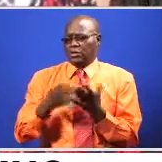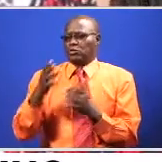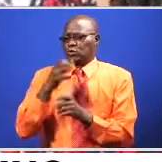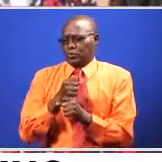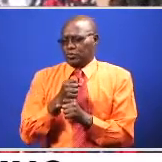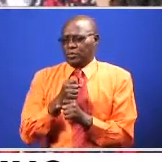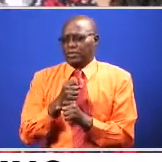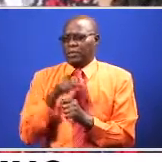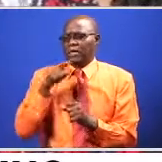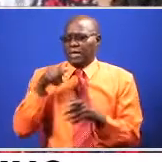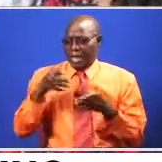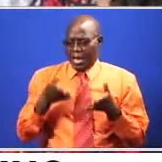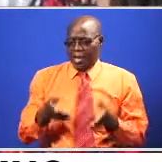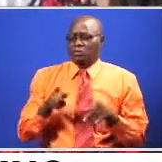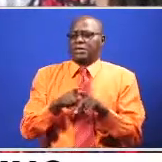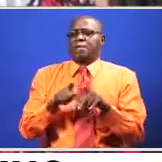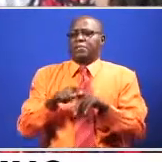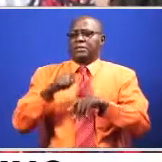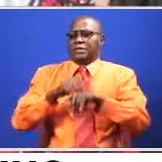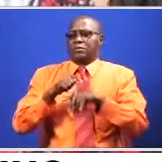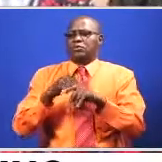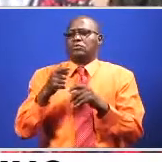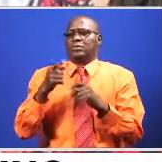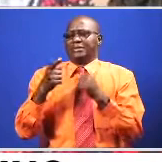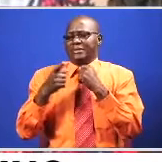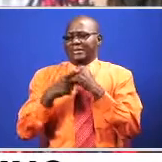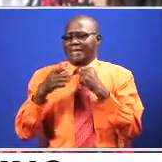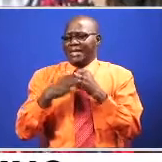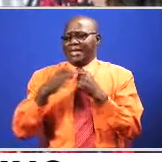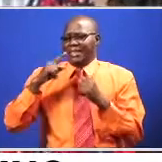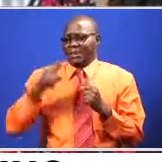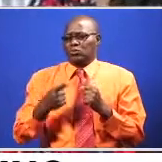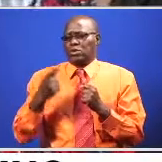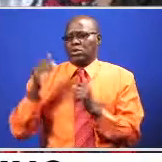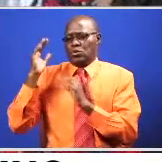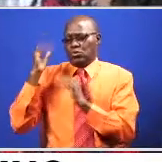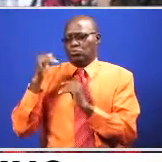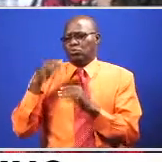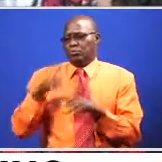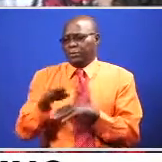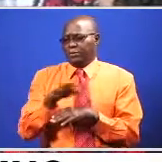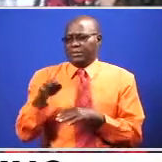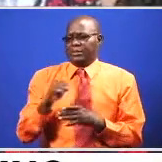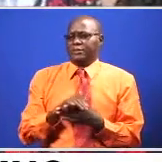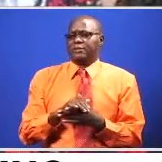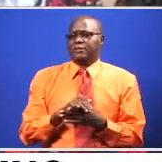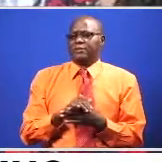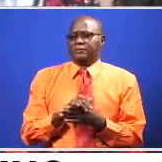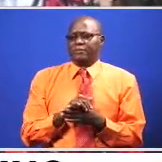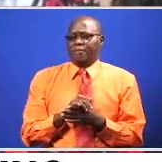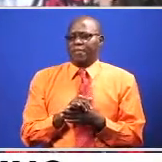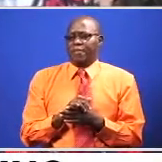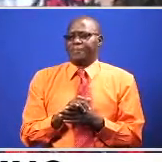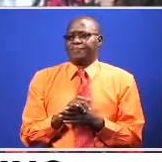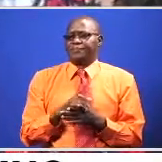This season, we expect to place up to 69,000 seedlings within the catchment region. These are